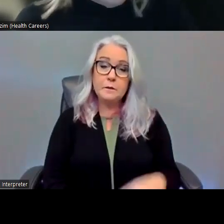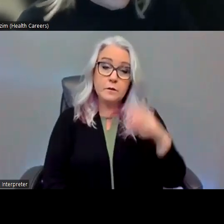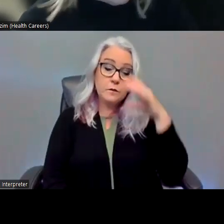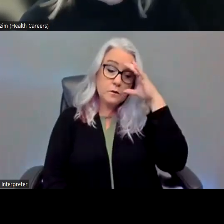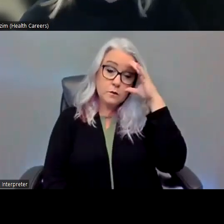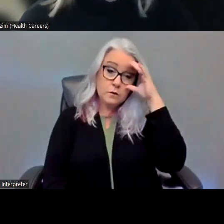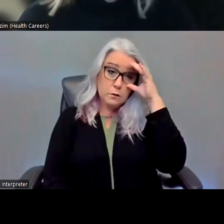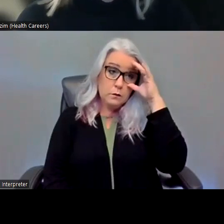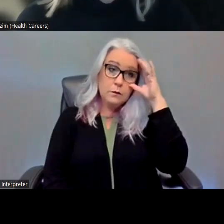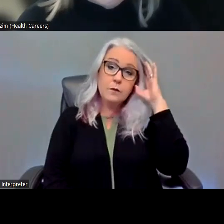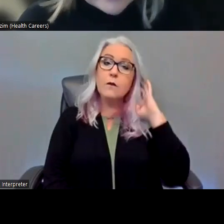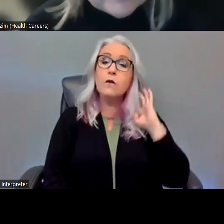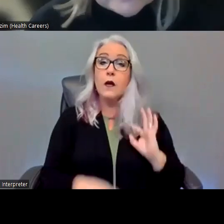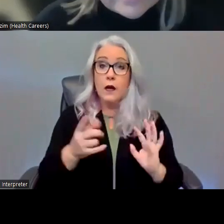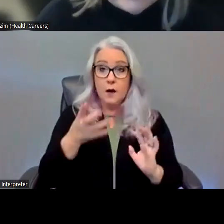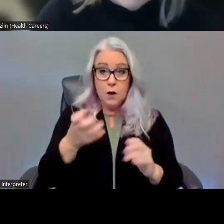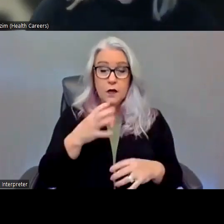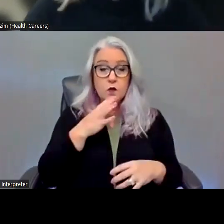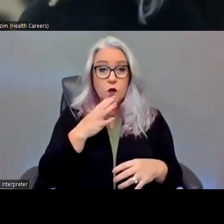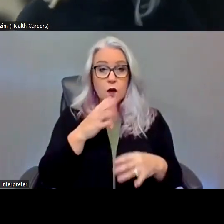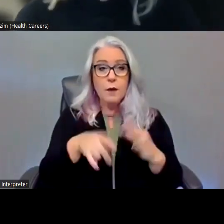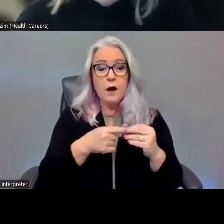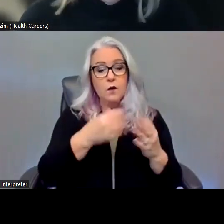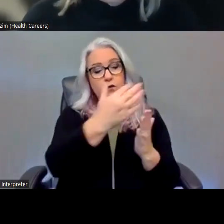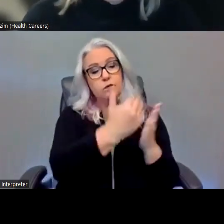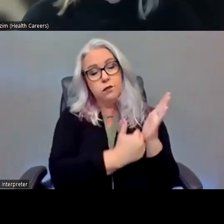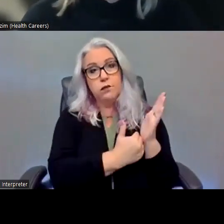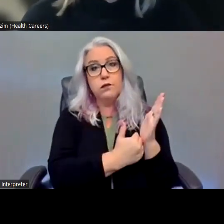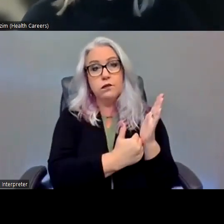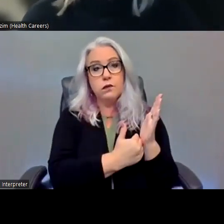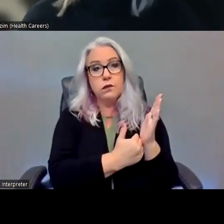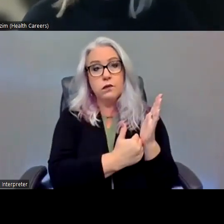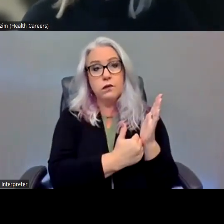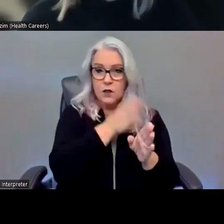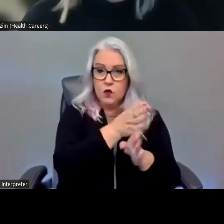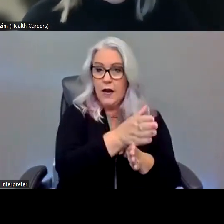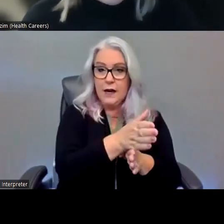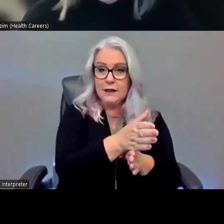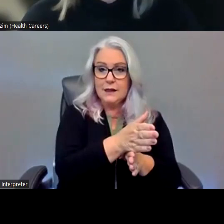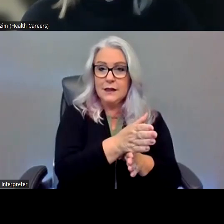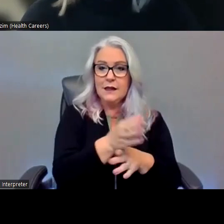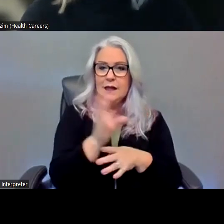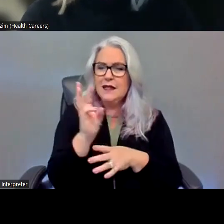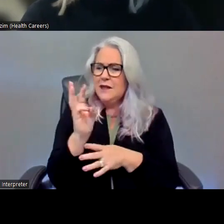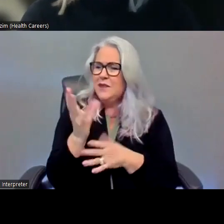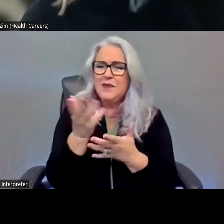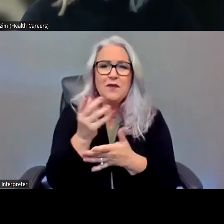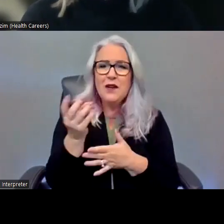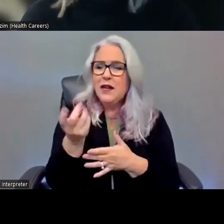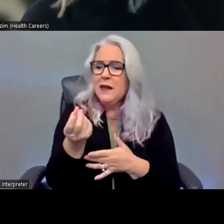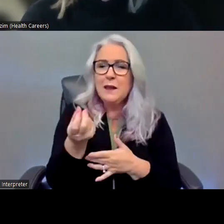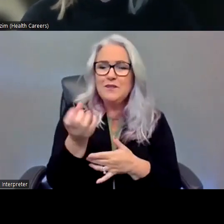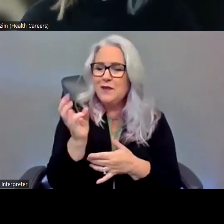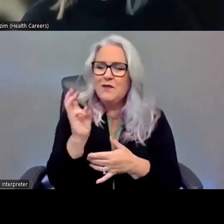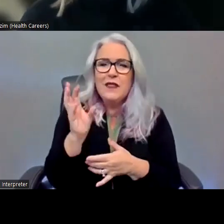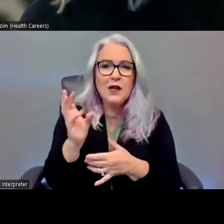Now I want to talk about the jobs that are indirect patient care, where there's little to no patient